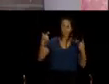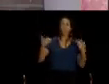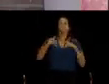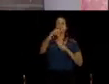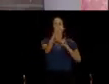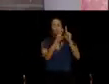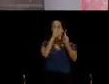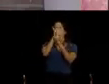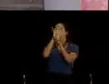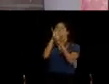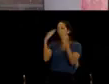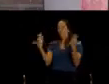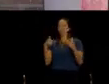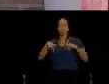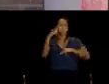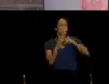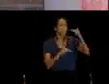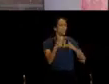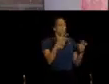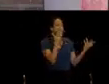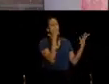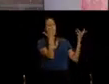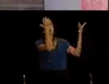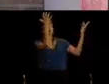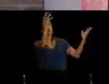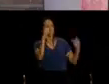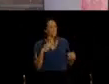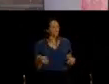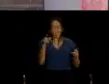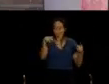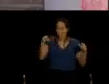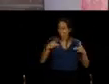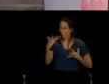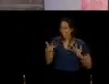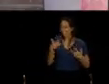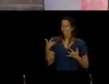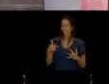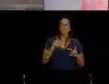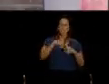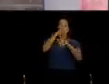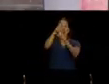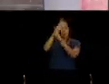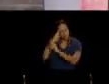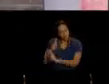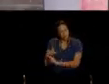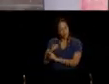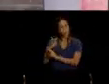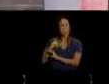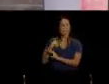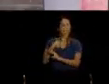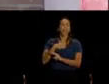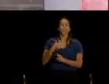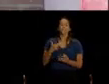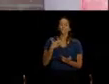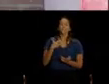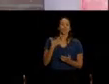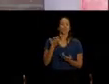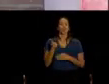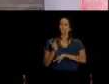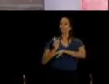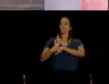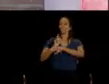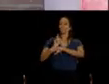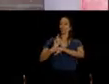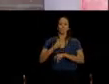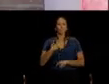the building today. We are excited, and I am honored, and I am privileged to introduce